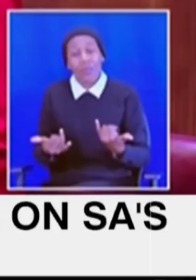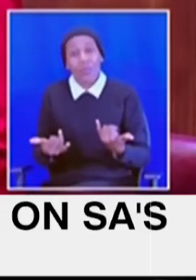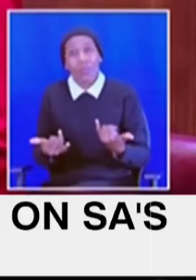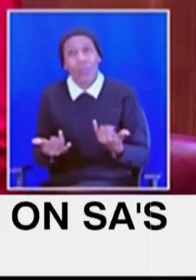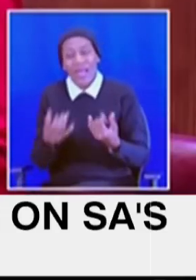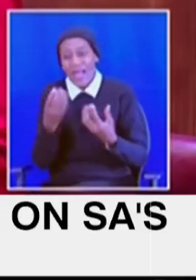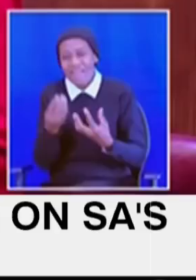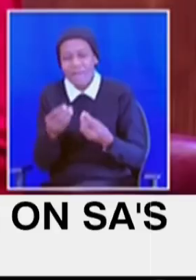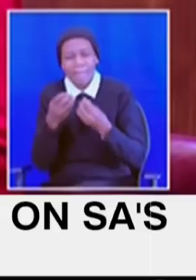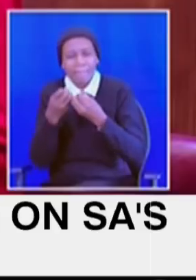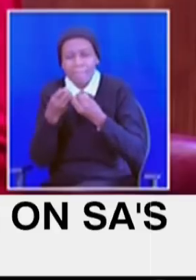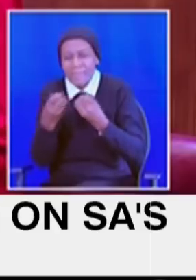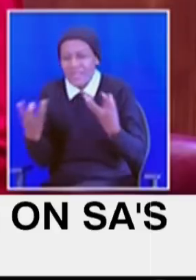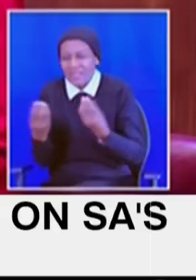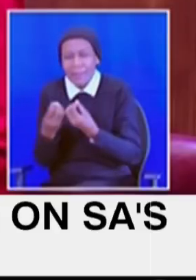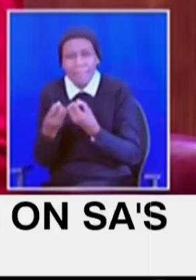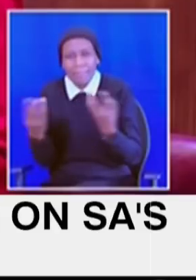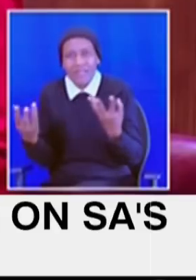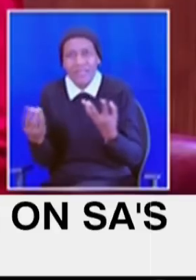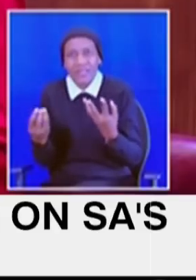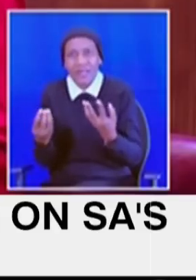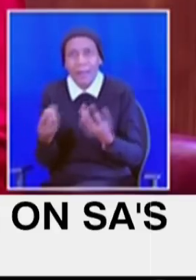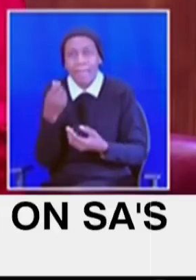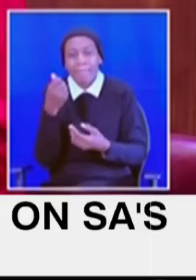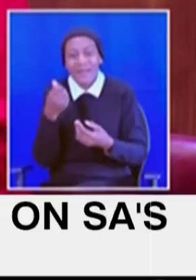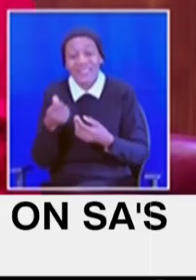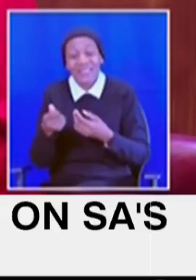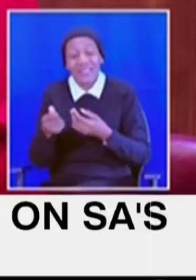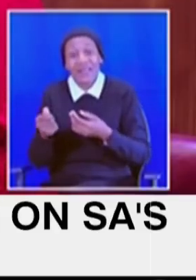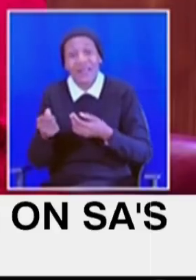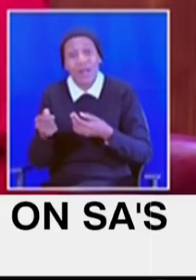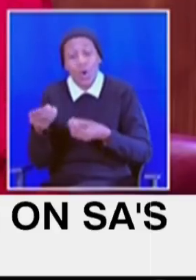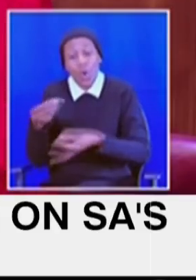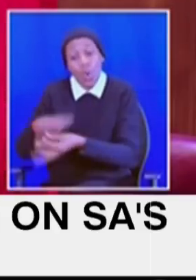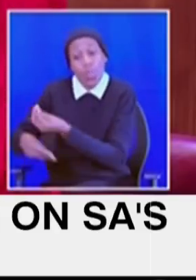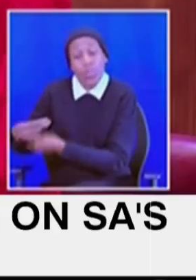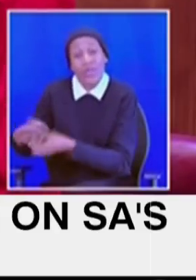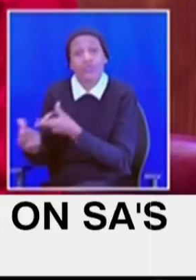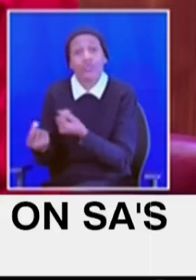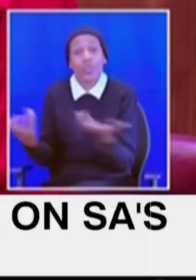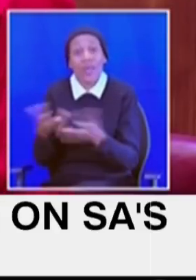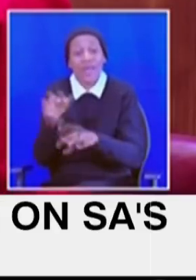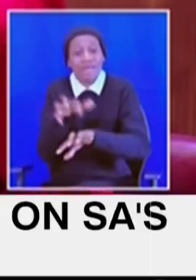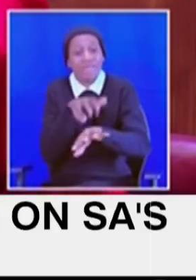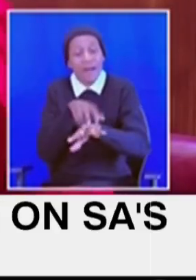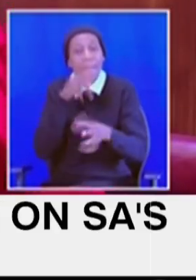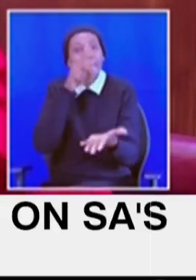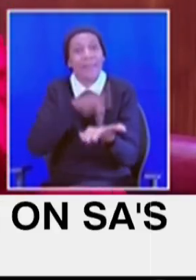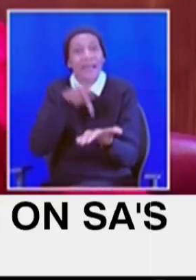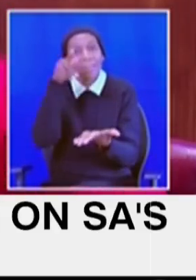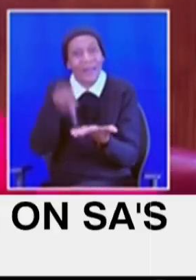money laundering on his Phala Phala farm? I thank you. Yes.